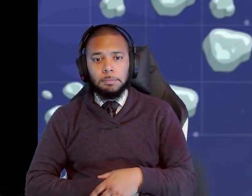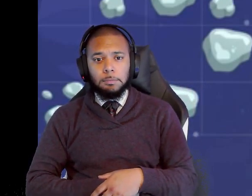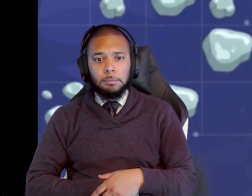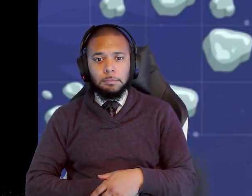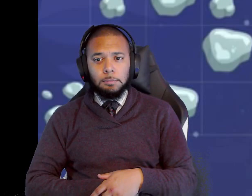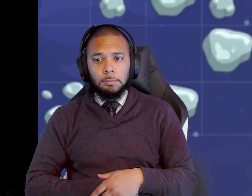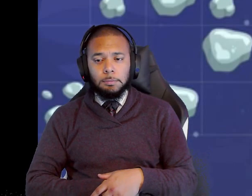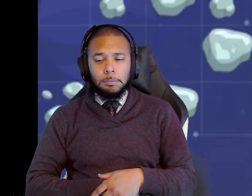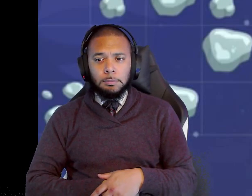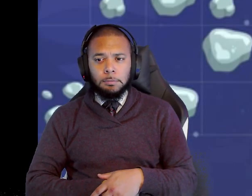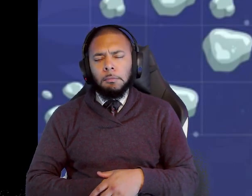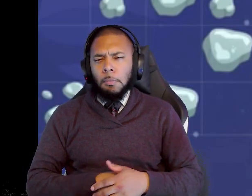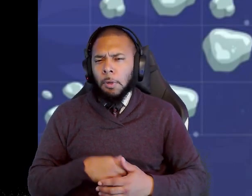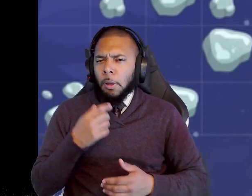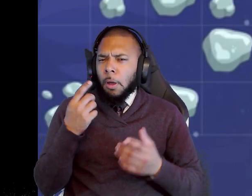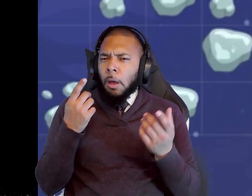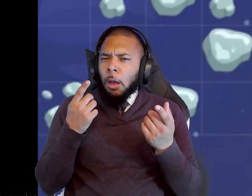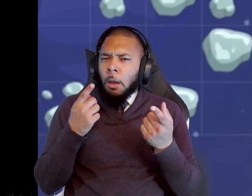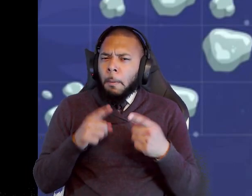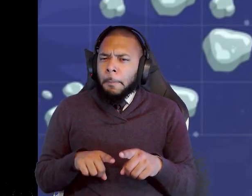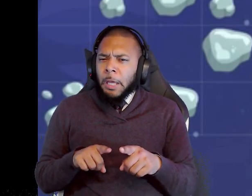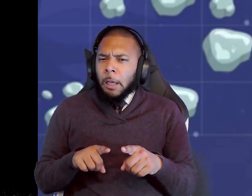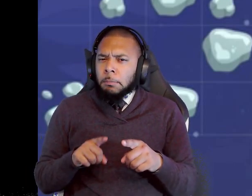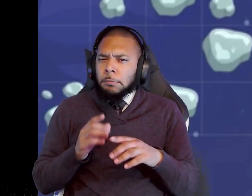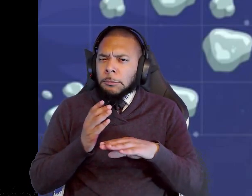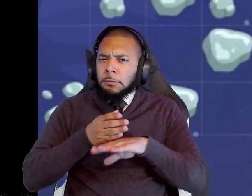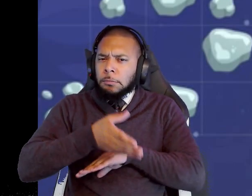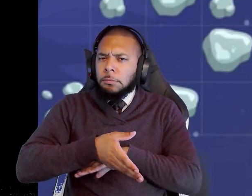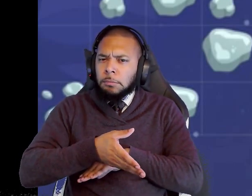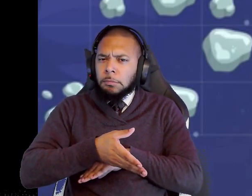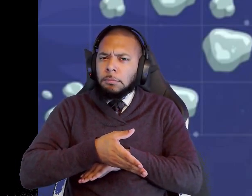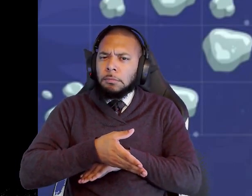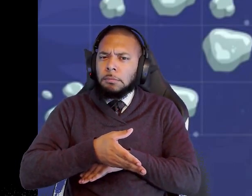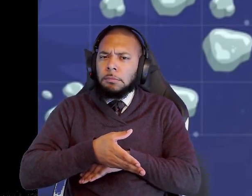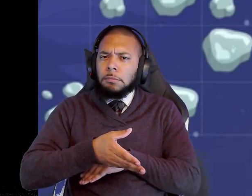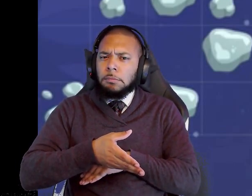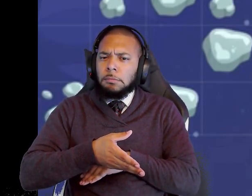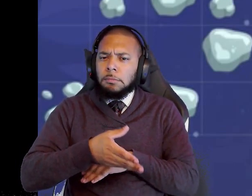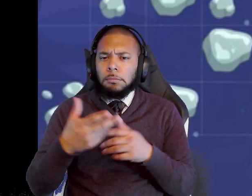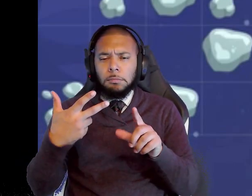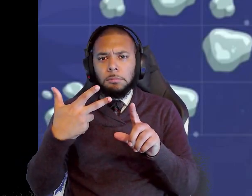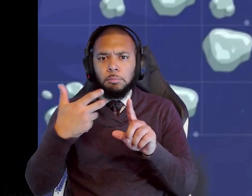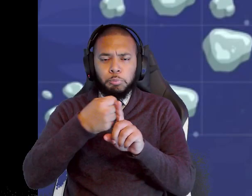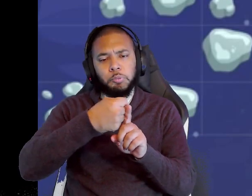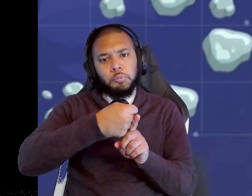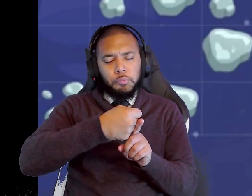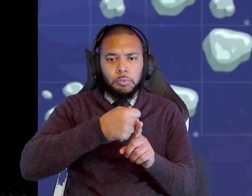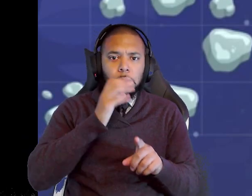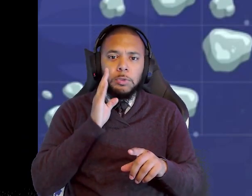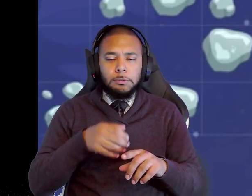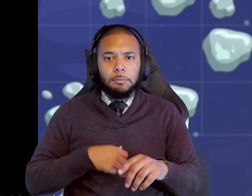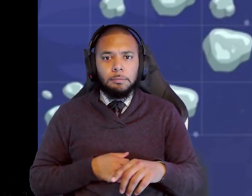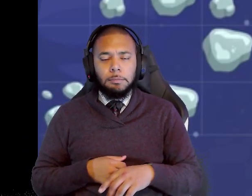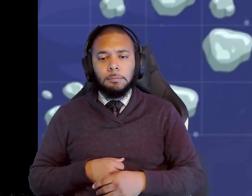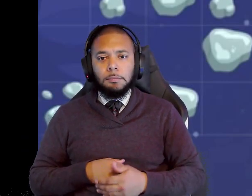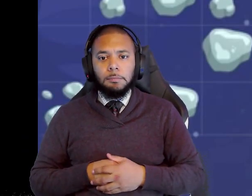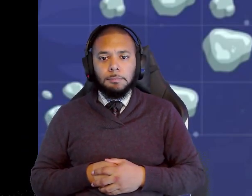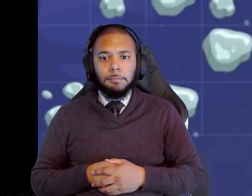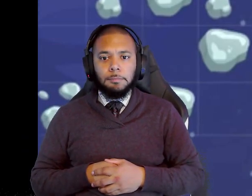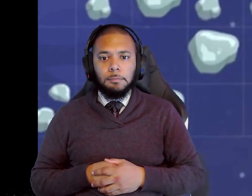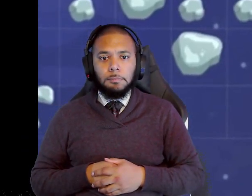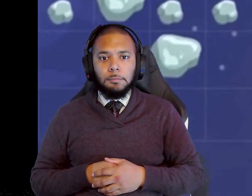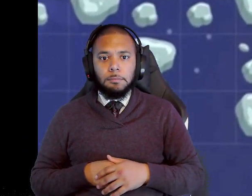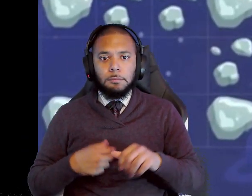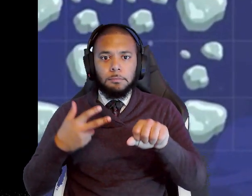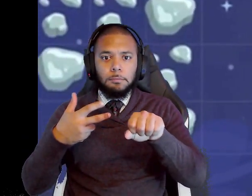four what would happen if we did too many we would crash wouldn't we so we want to stop right on top of this planet